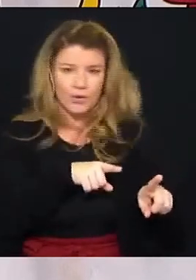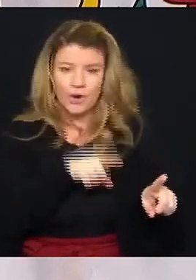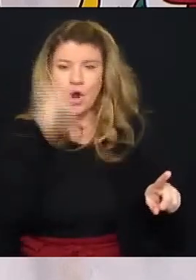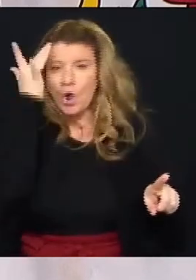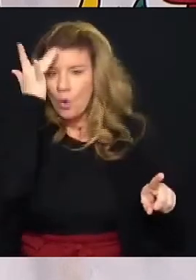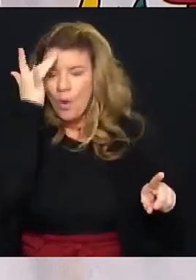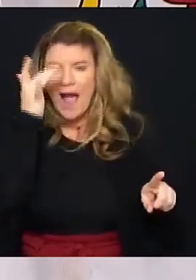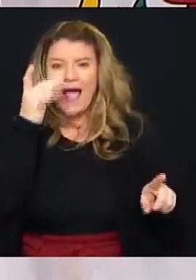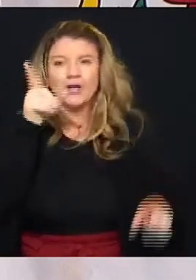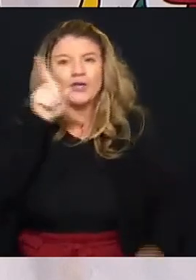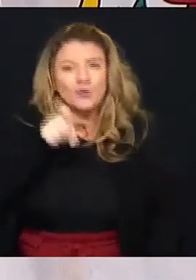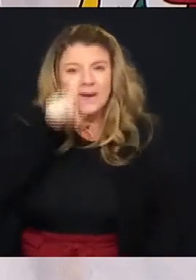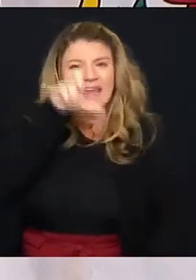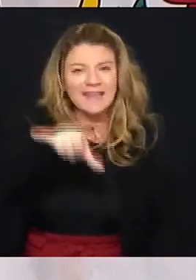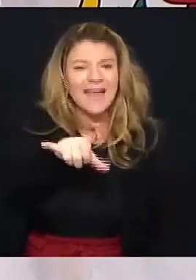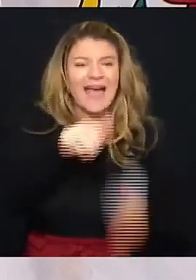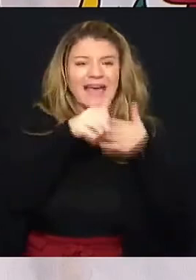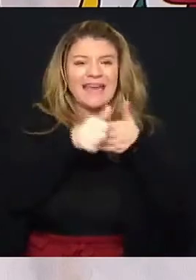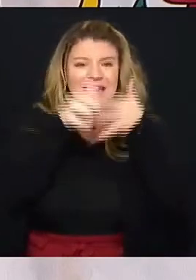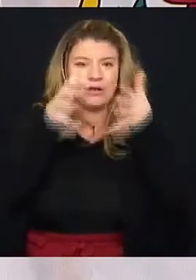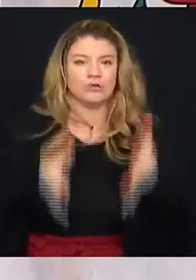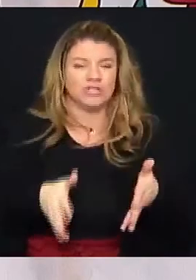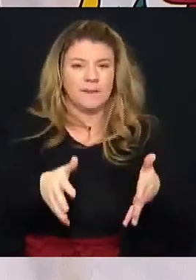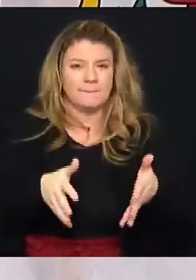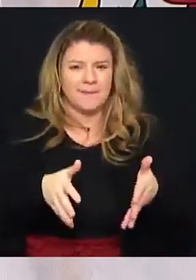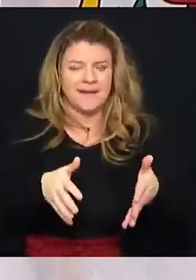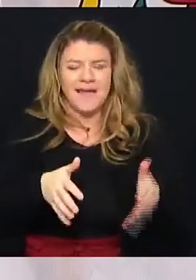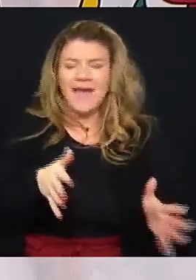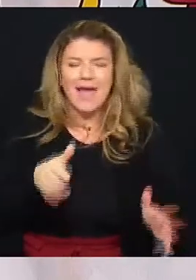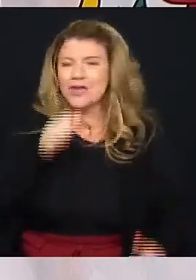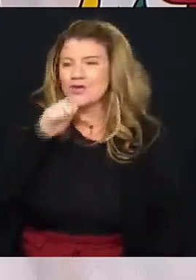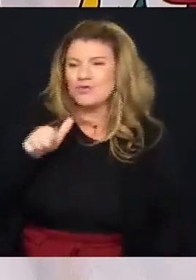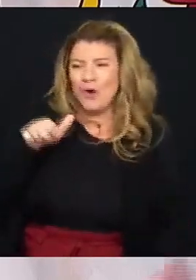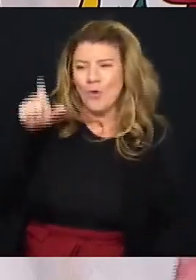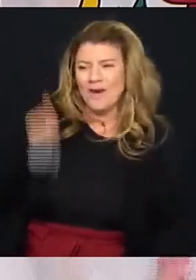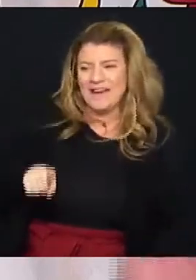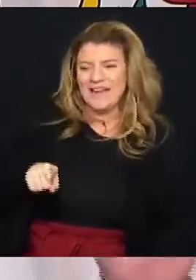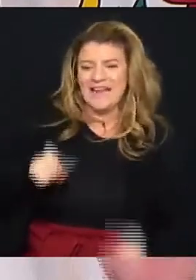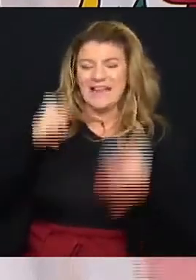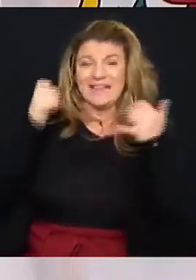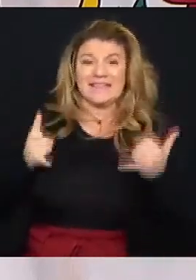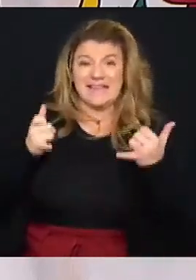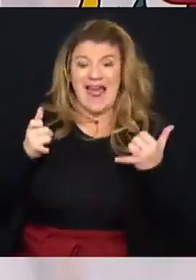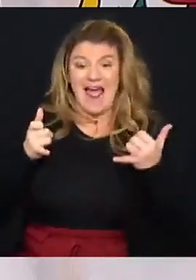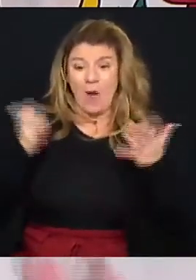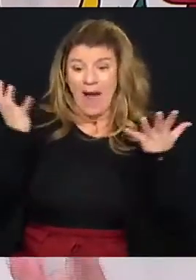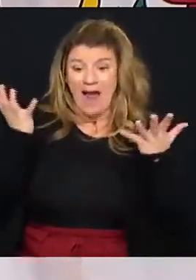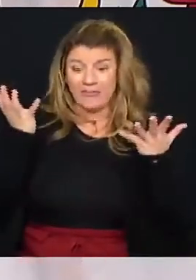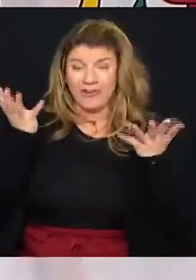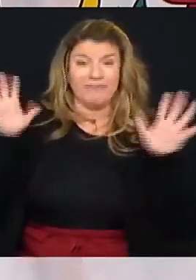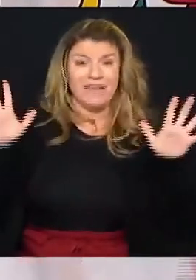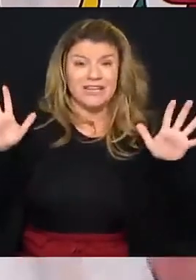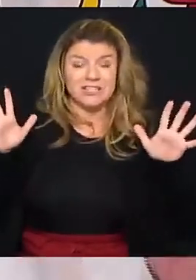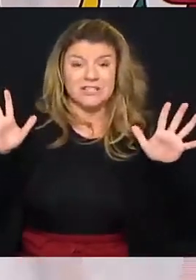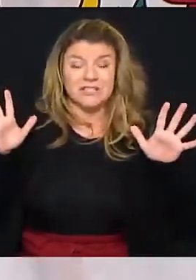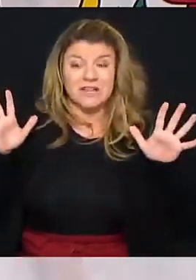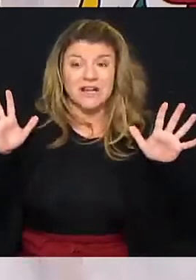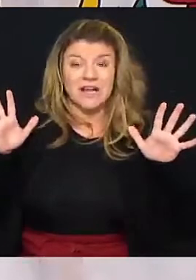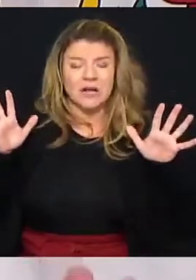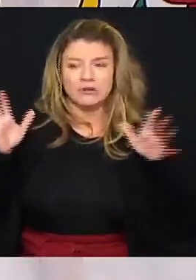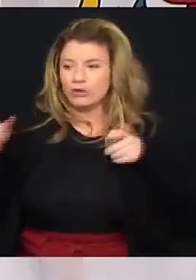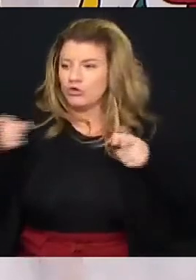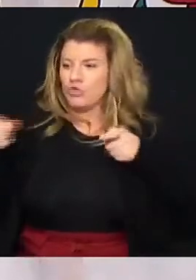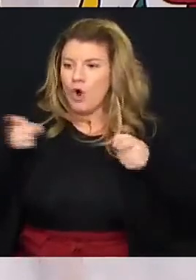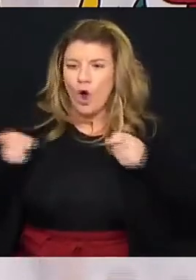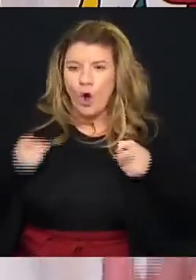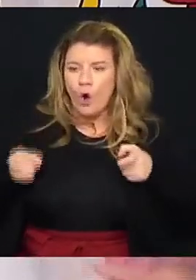that's what you need in leadership. You don't need this now after you've had all this control and all